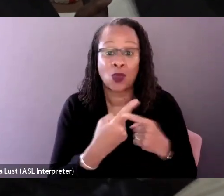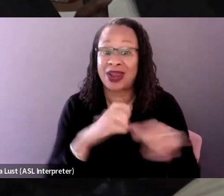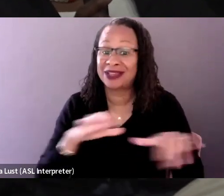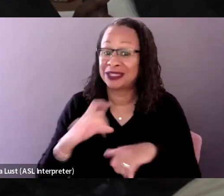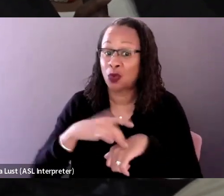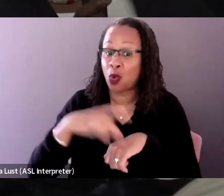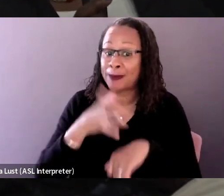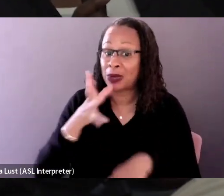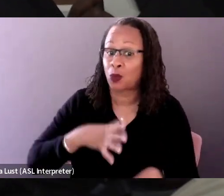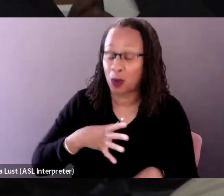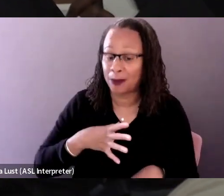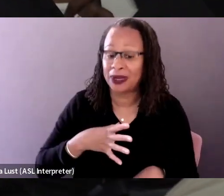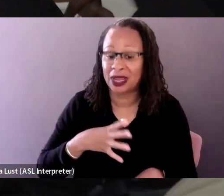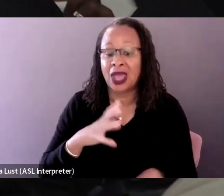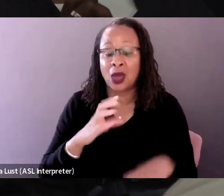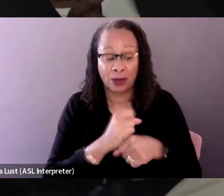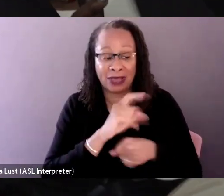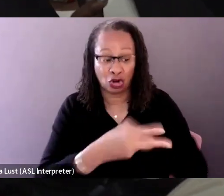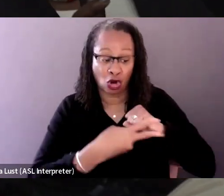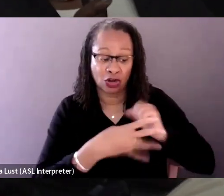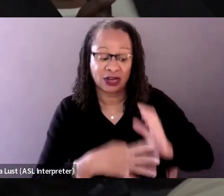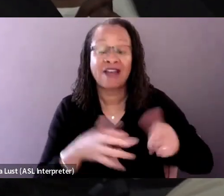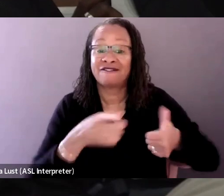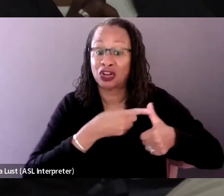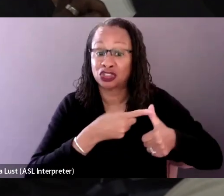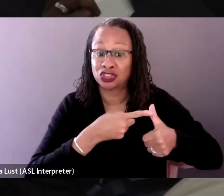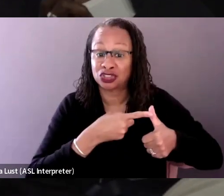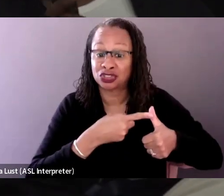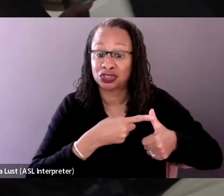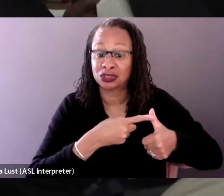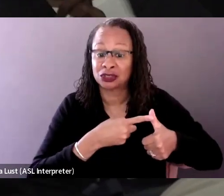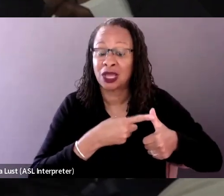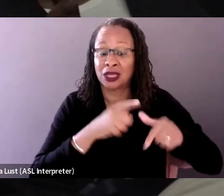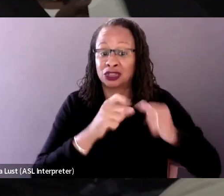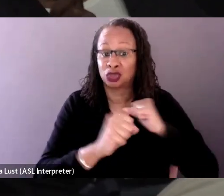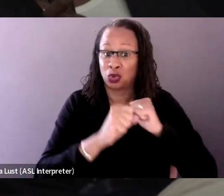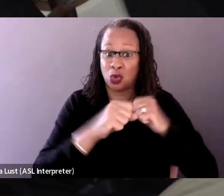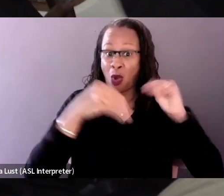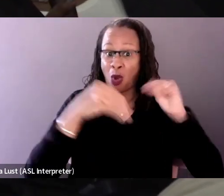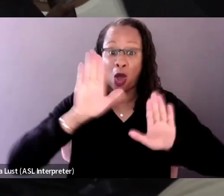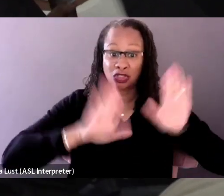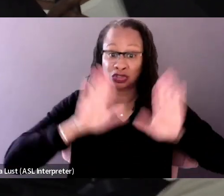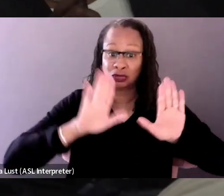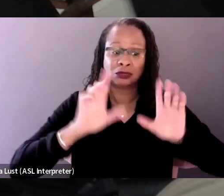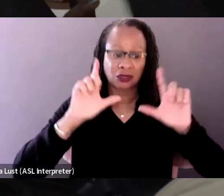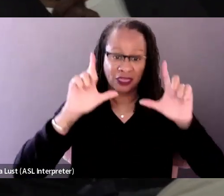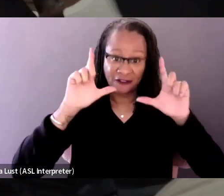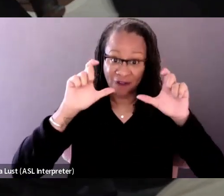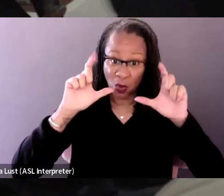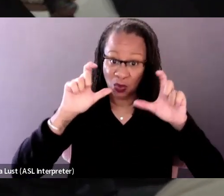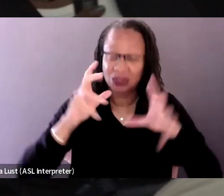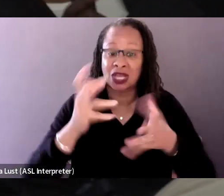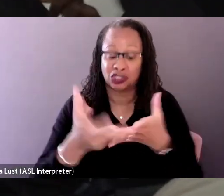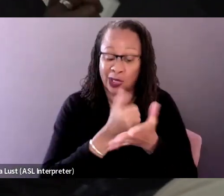Richards' archive, first to auction off those photos to get money to shoot the film, but then they became a